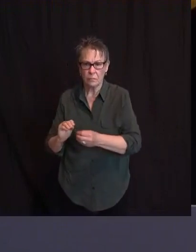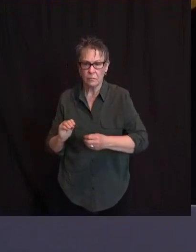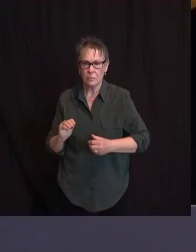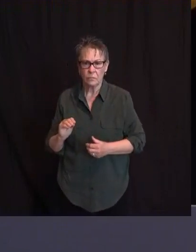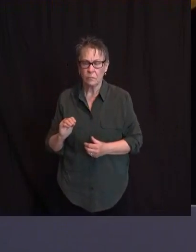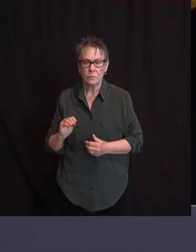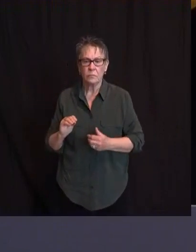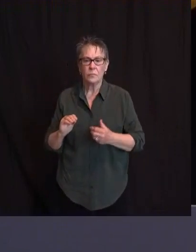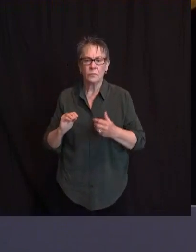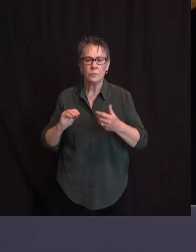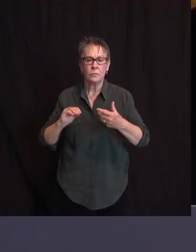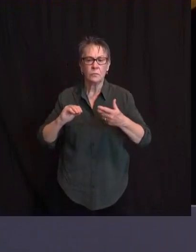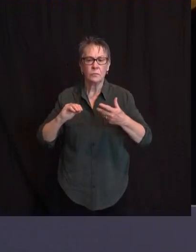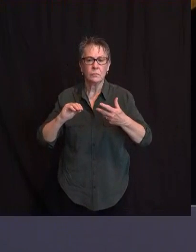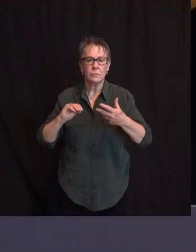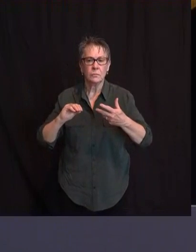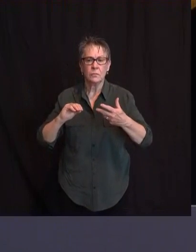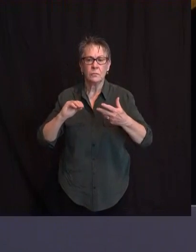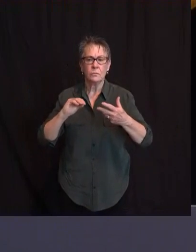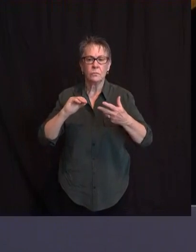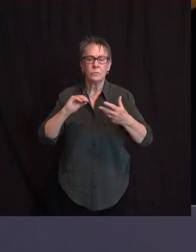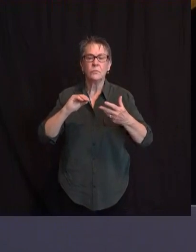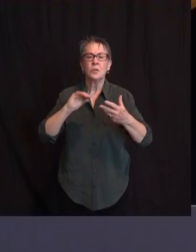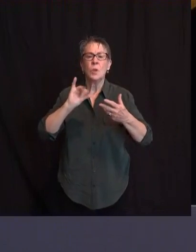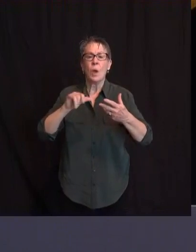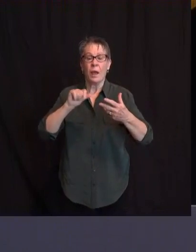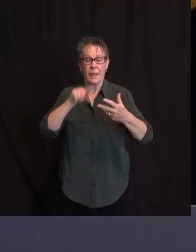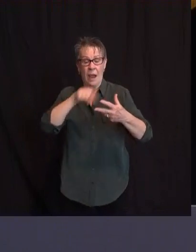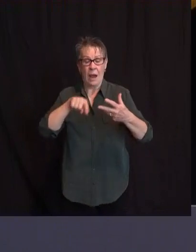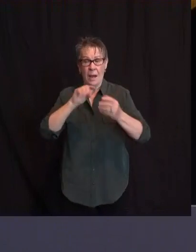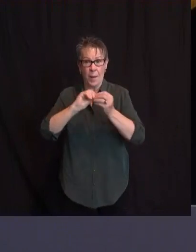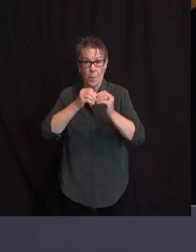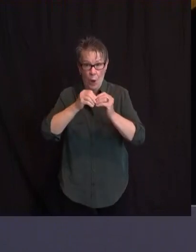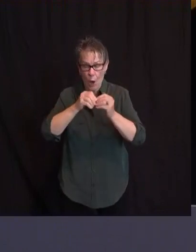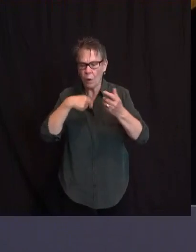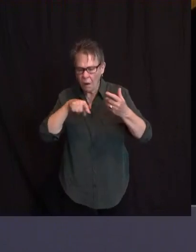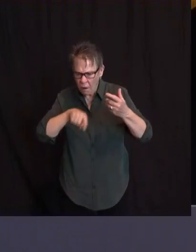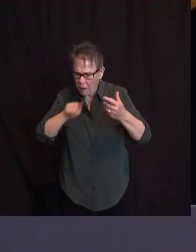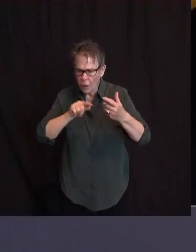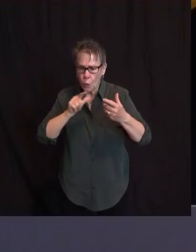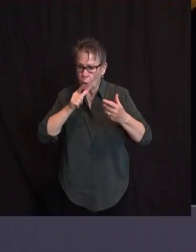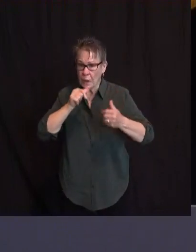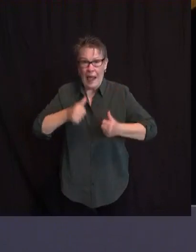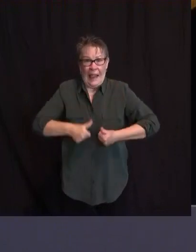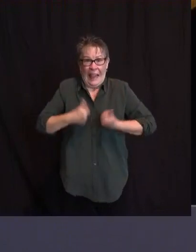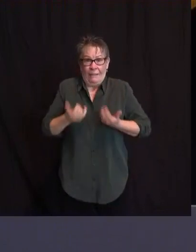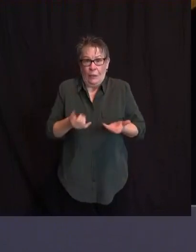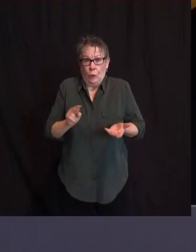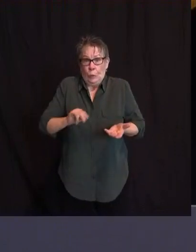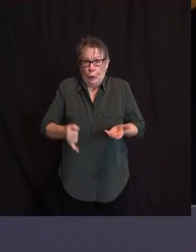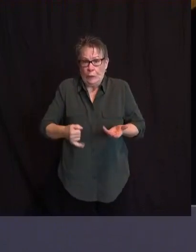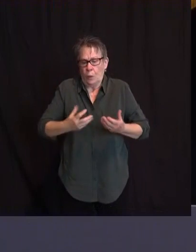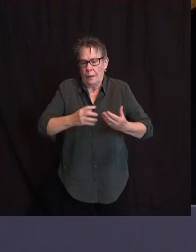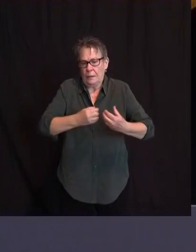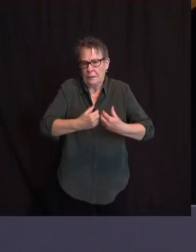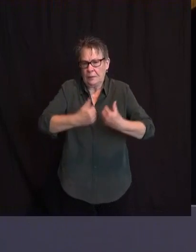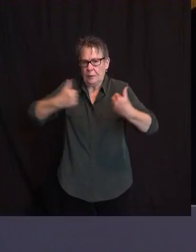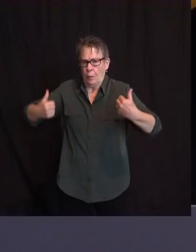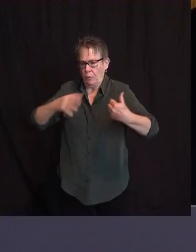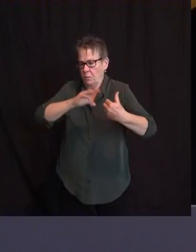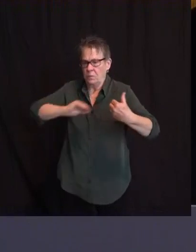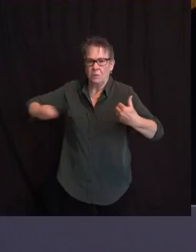be residents of New Jersey. These numbers change occasionally because after further investigation, we find out more